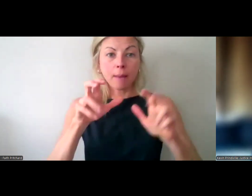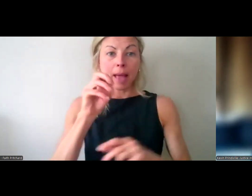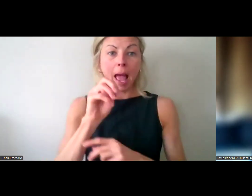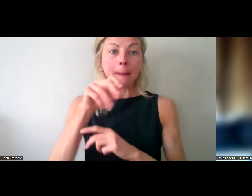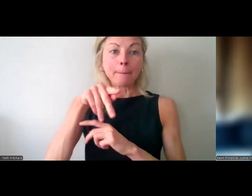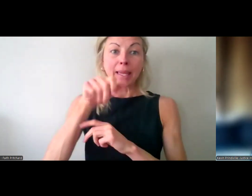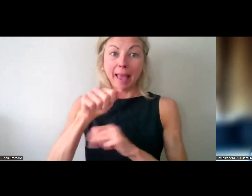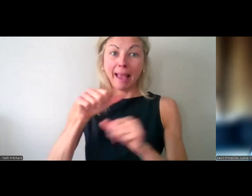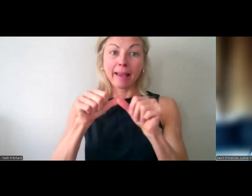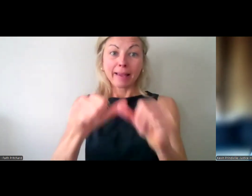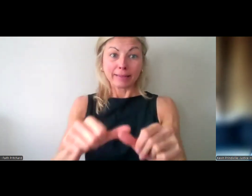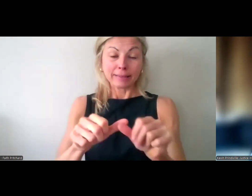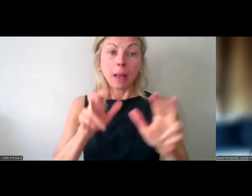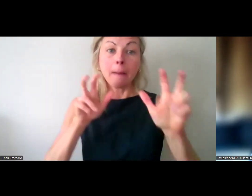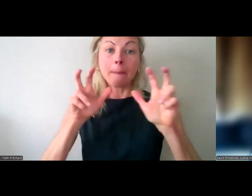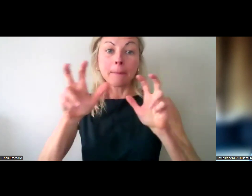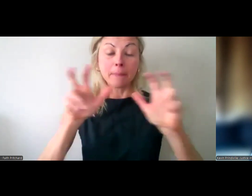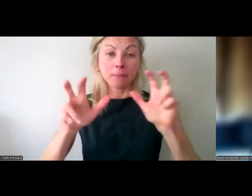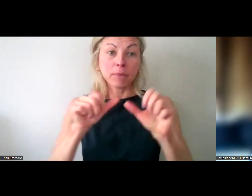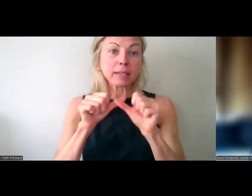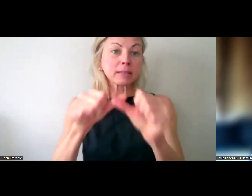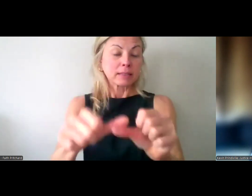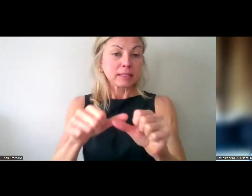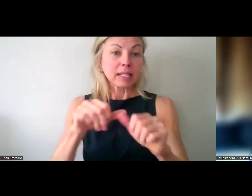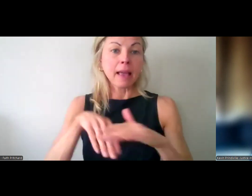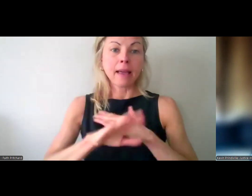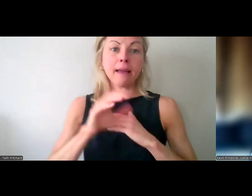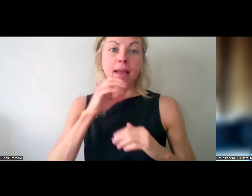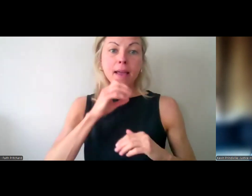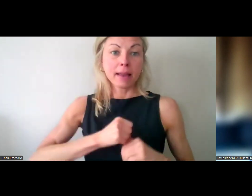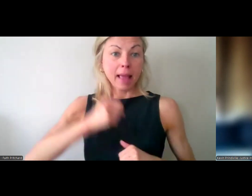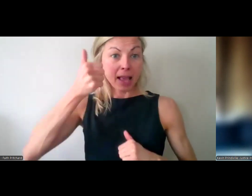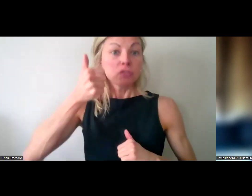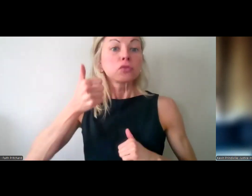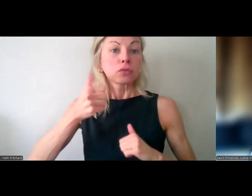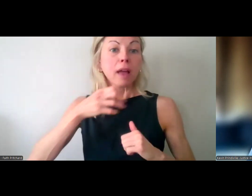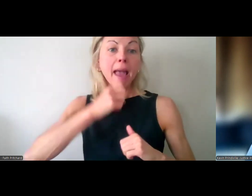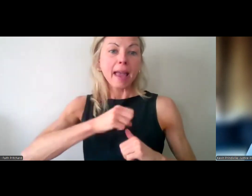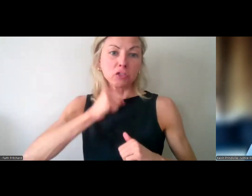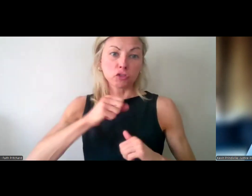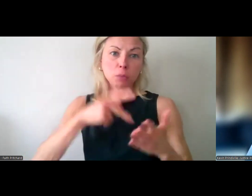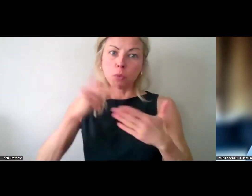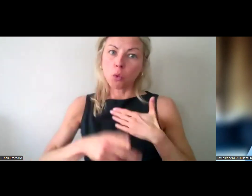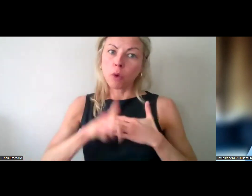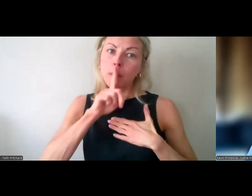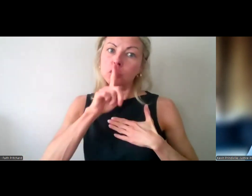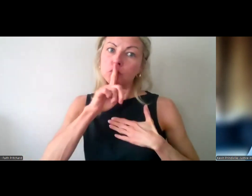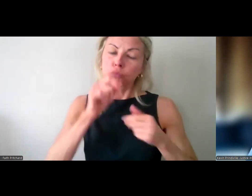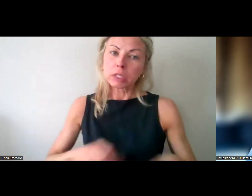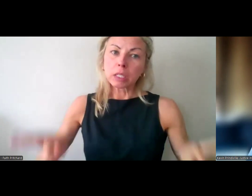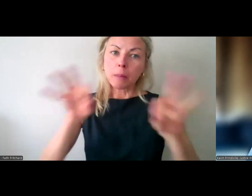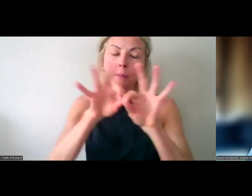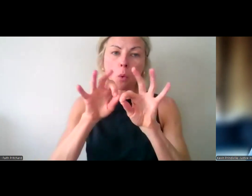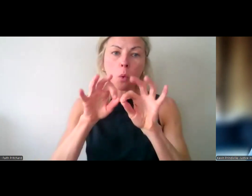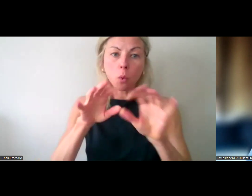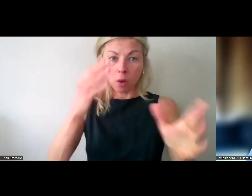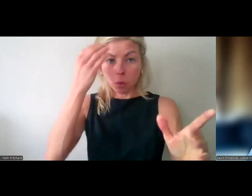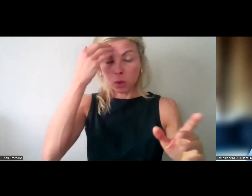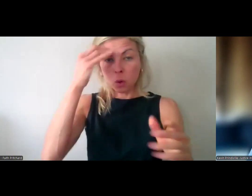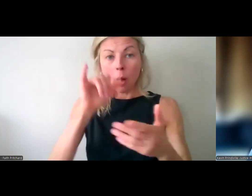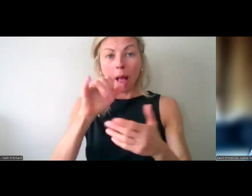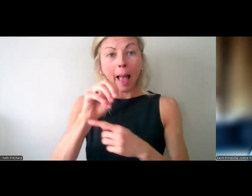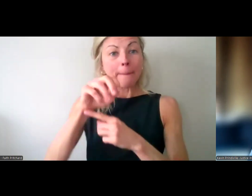maintaining investments in aging and disability programs, and those are really critical. And we're mindful that the MPA was created as